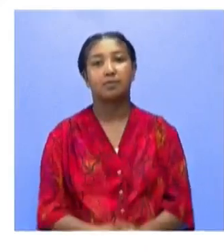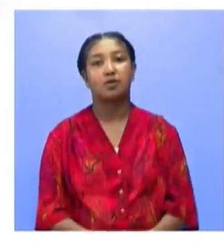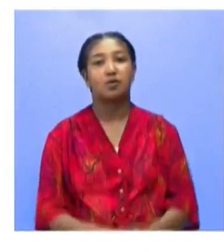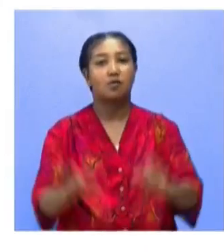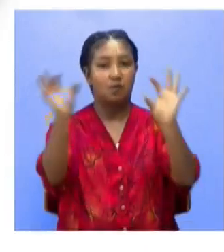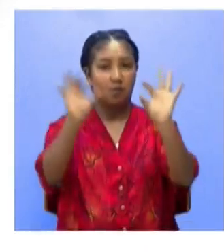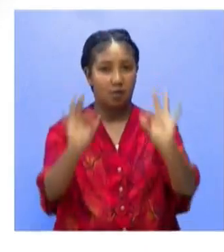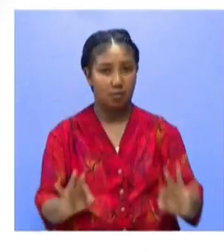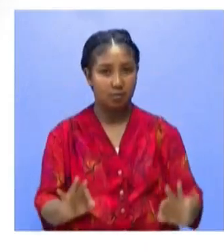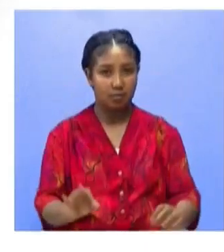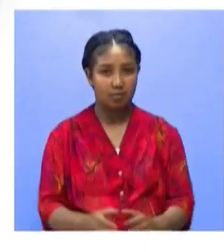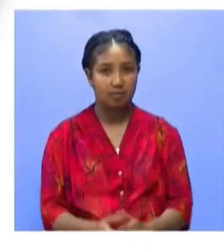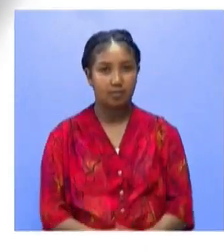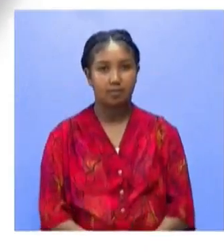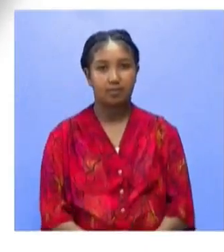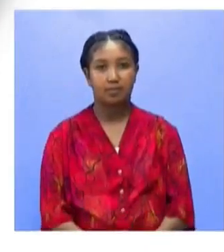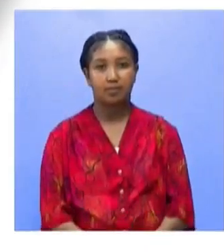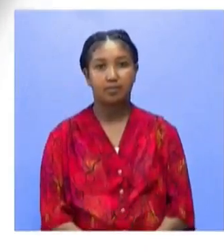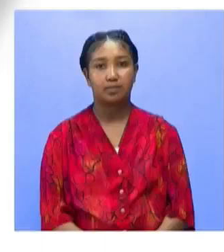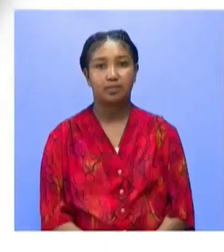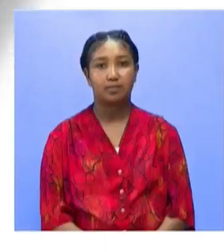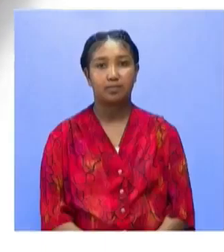form.